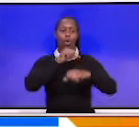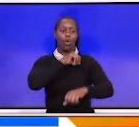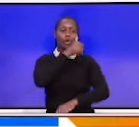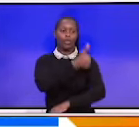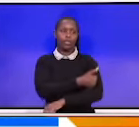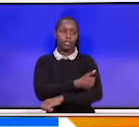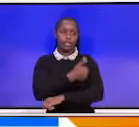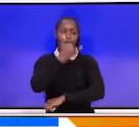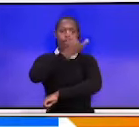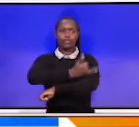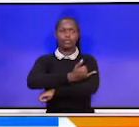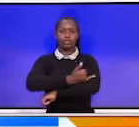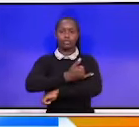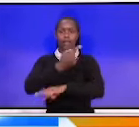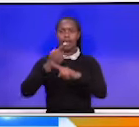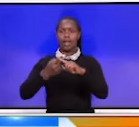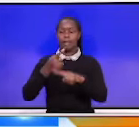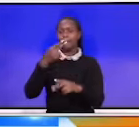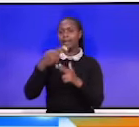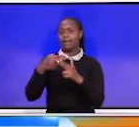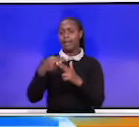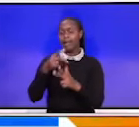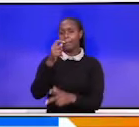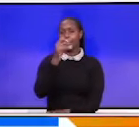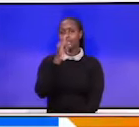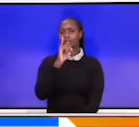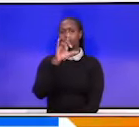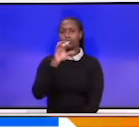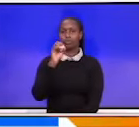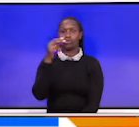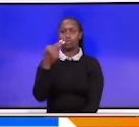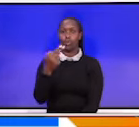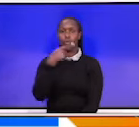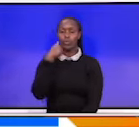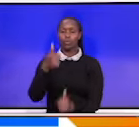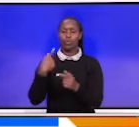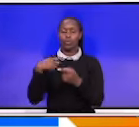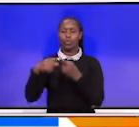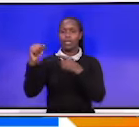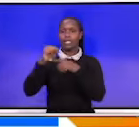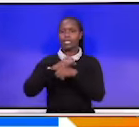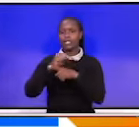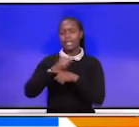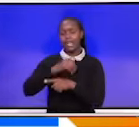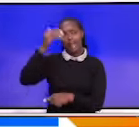institution called Tiro, which will integrate 40 trained MKU nurses into